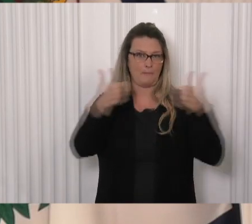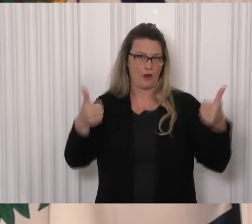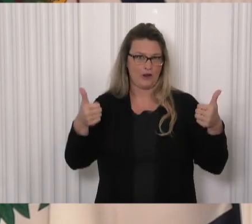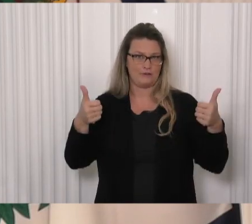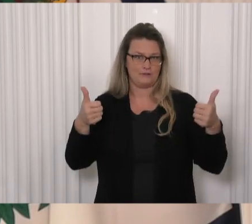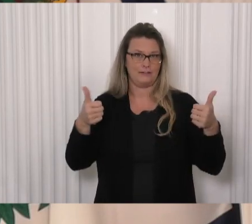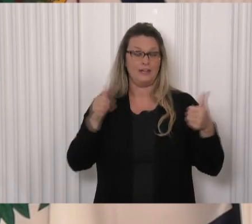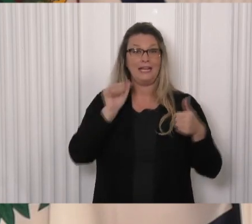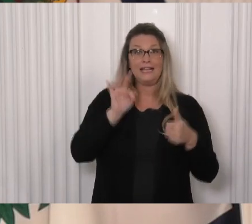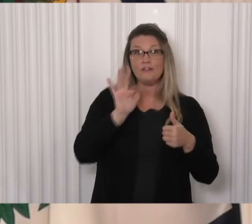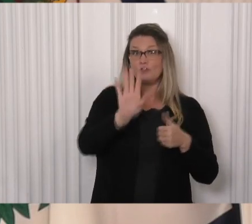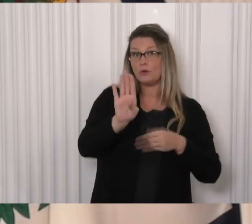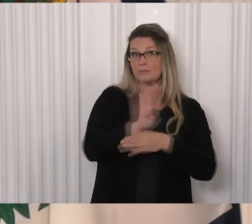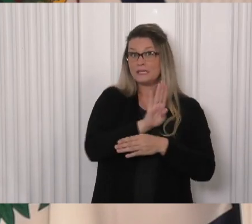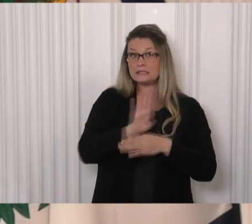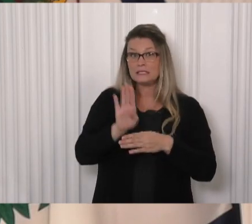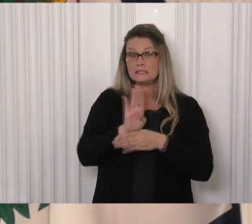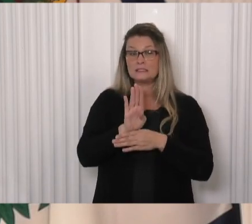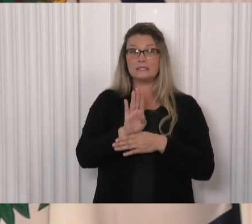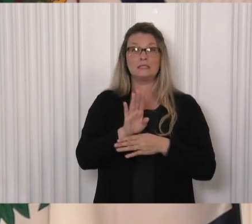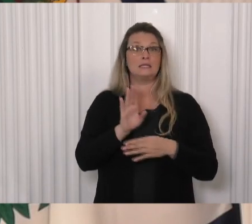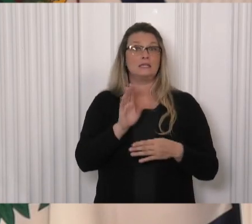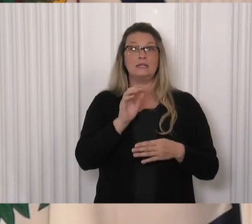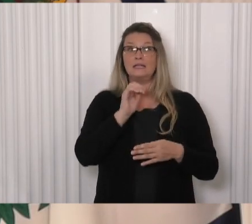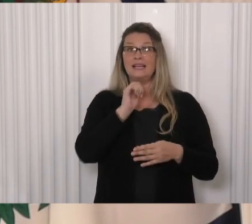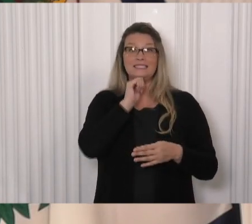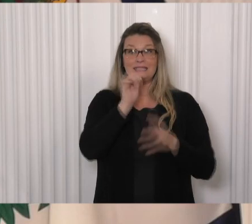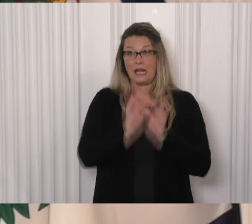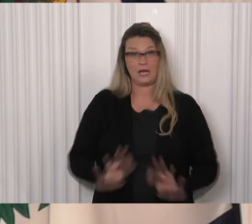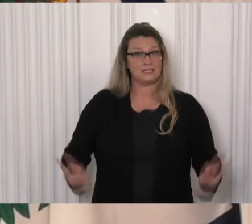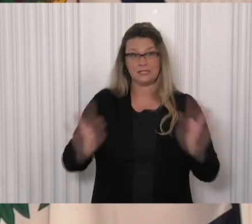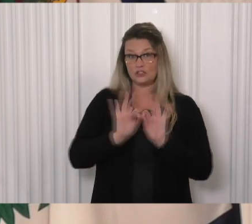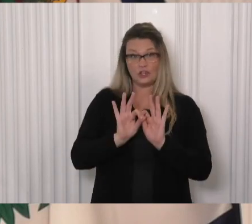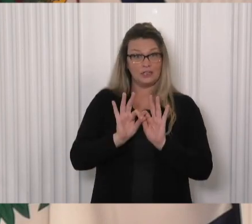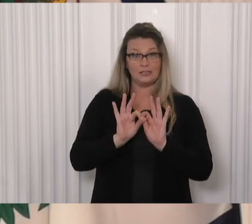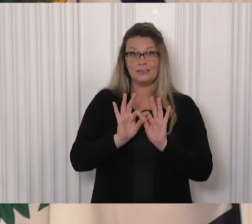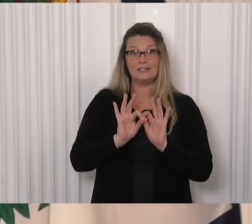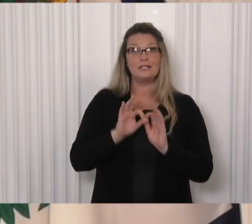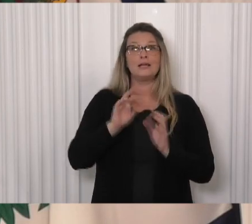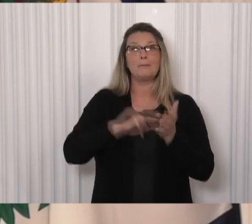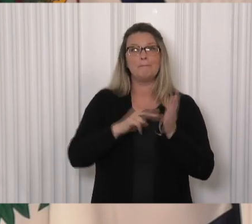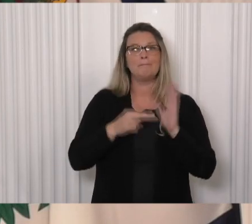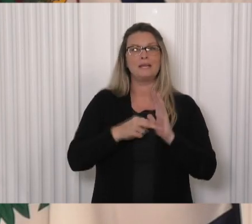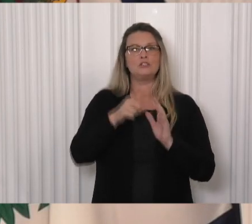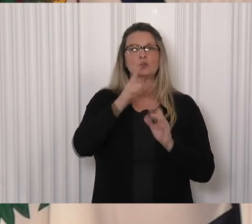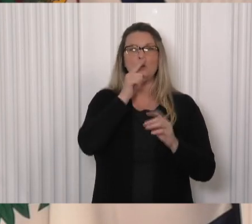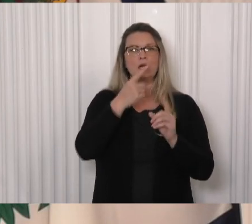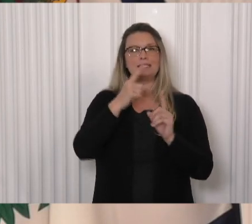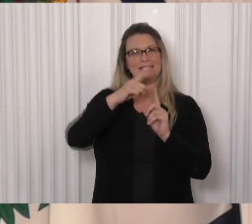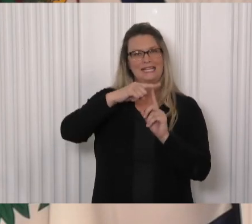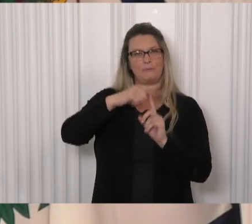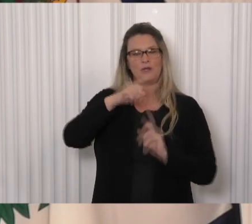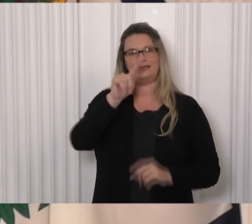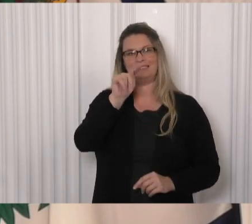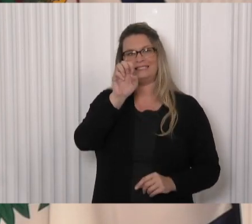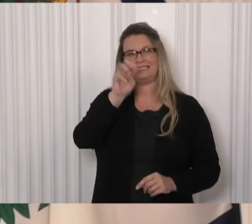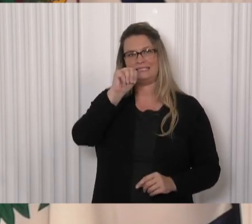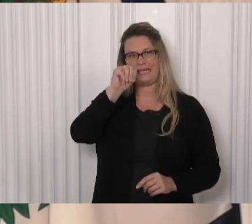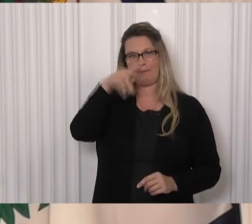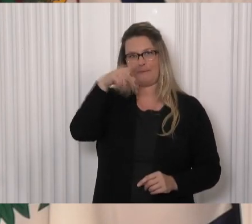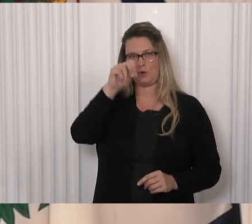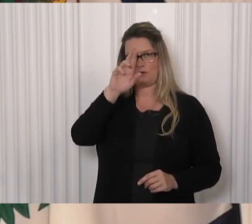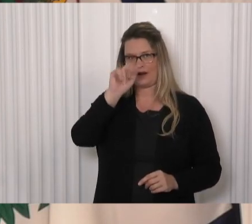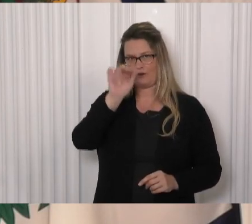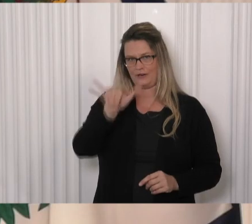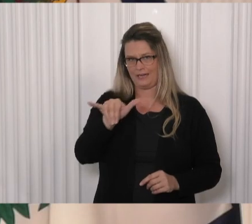If your business or operation is not essential, then you'll be temporarily closed. It is